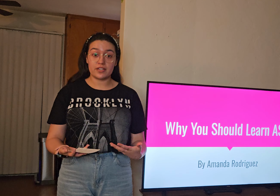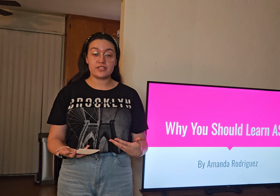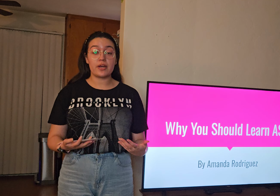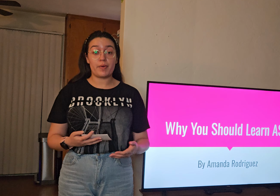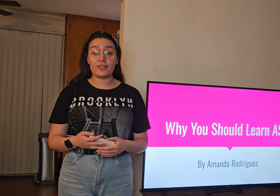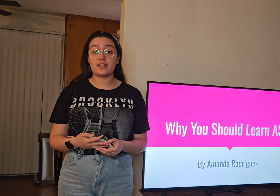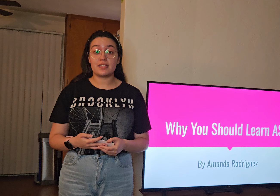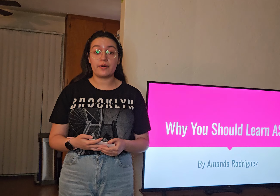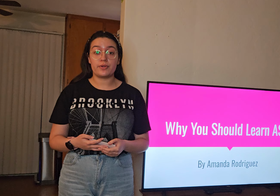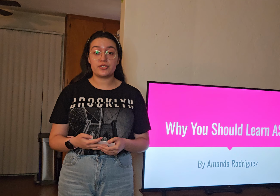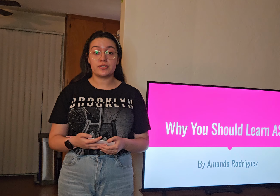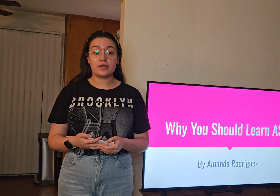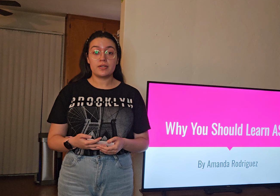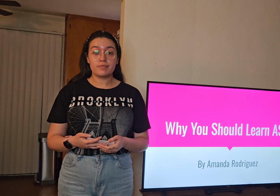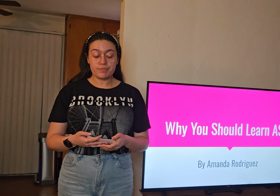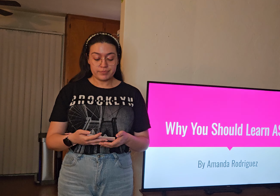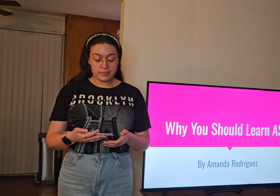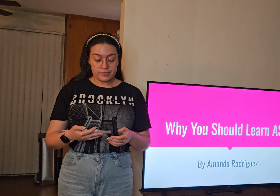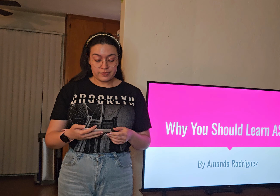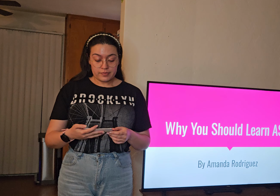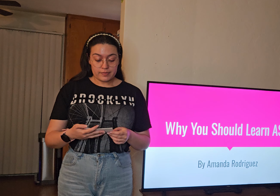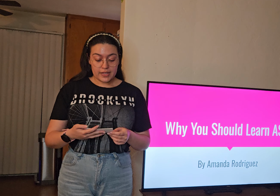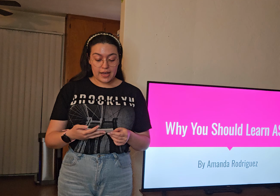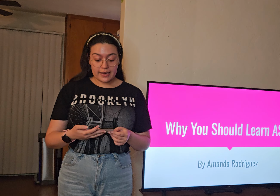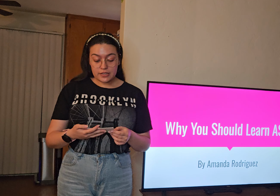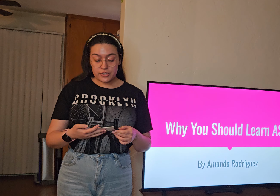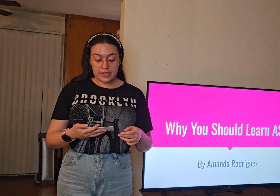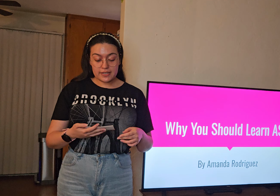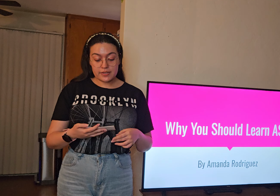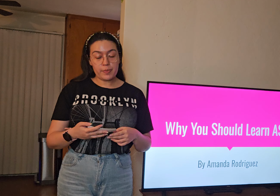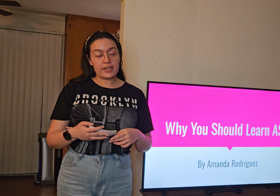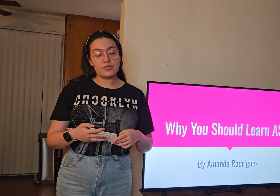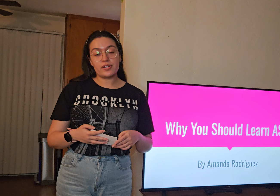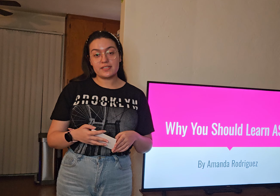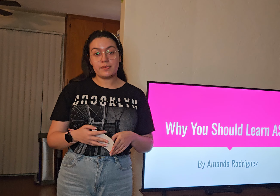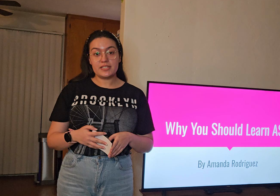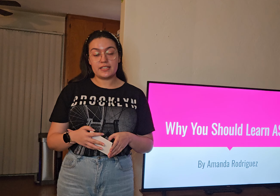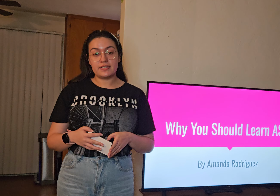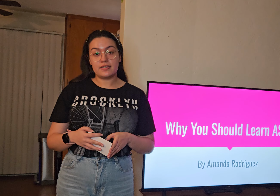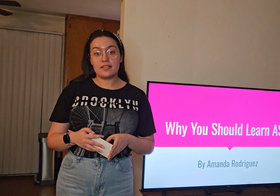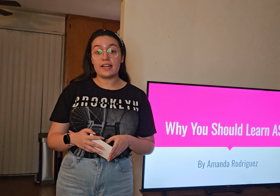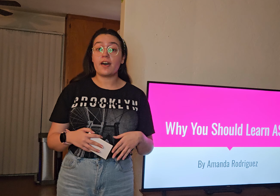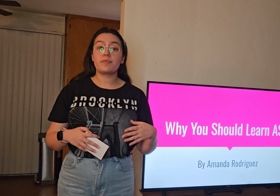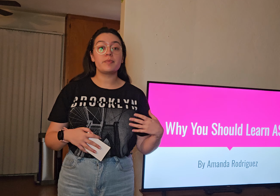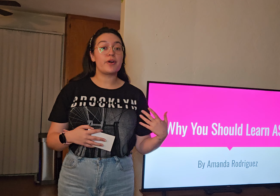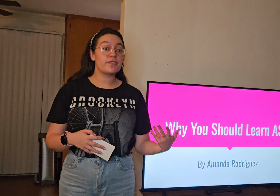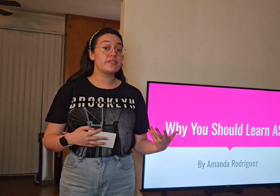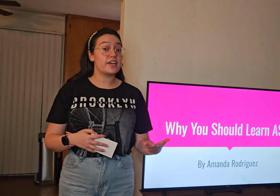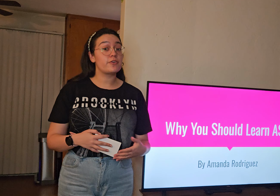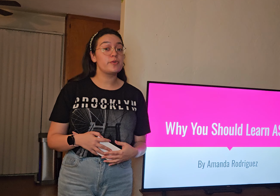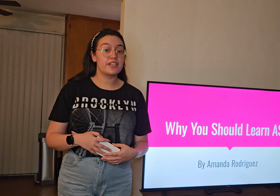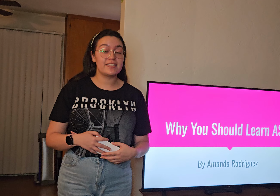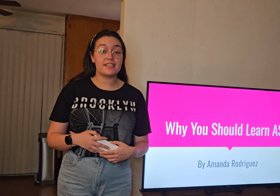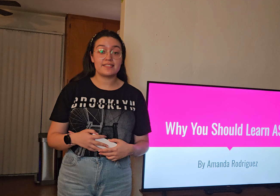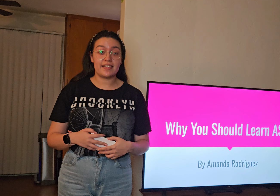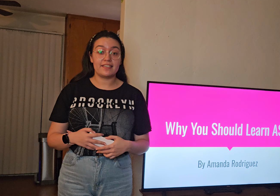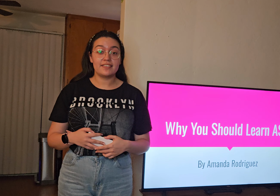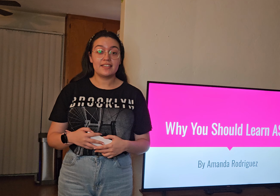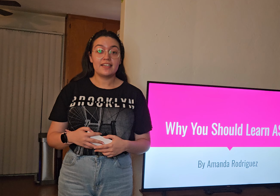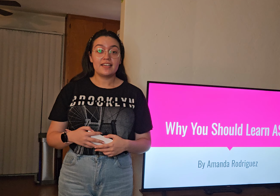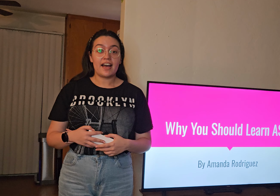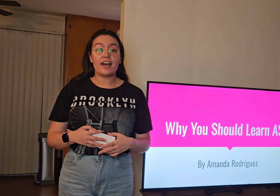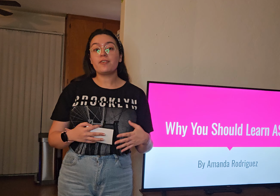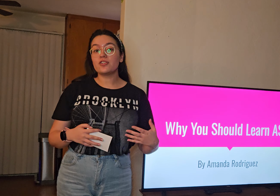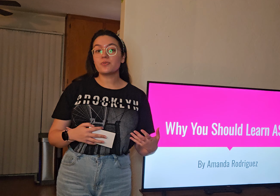common knowledge about this language. I learned ASL back in 2017 and have been part of the deaf community since